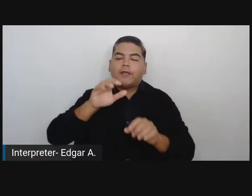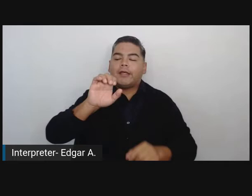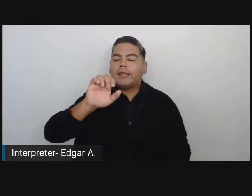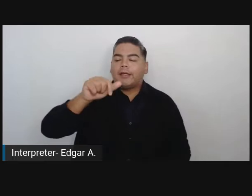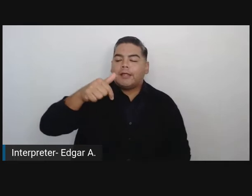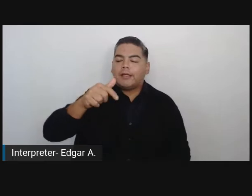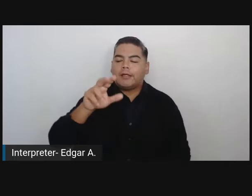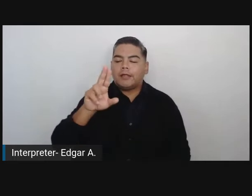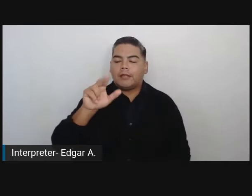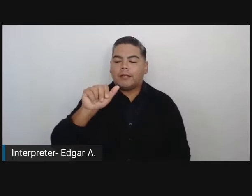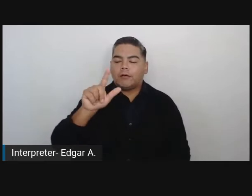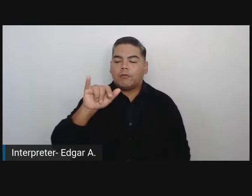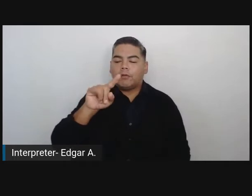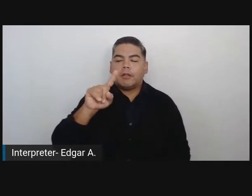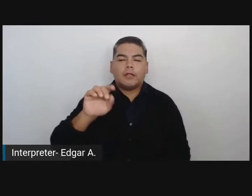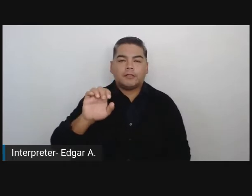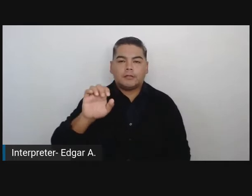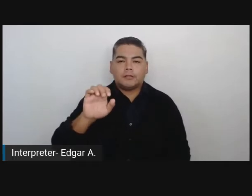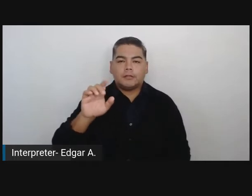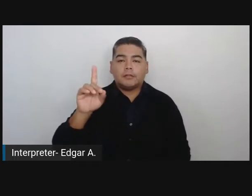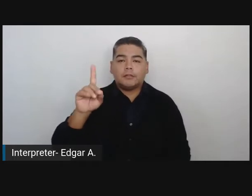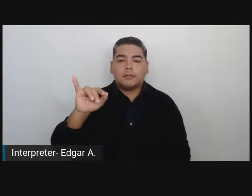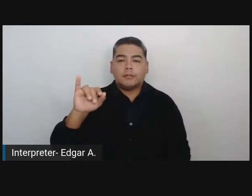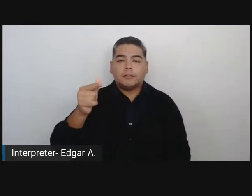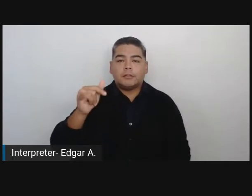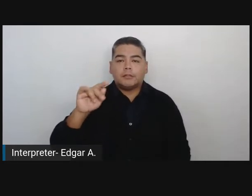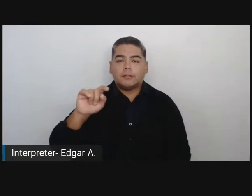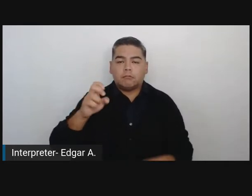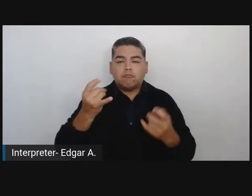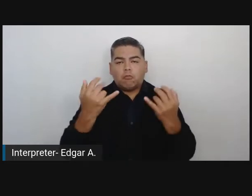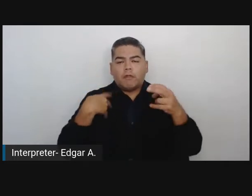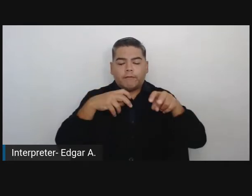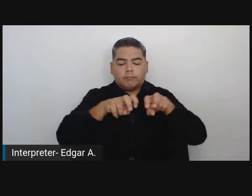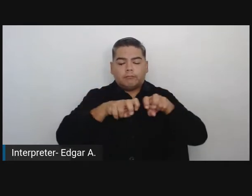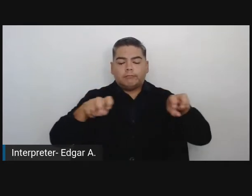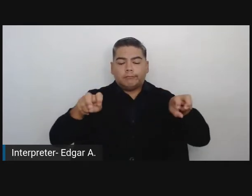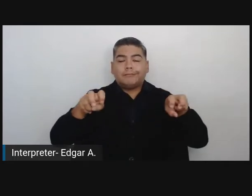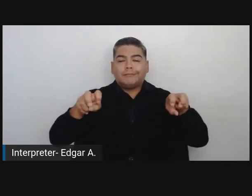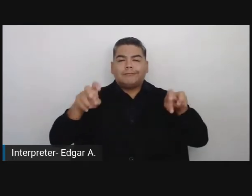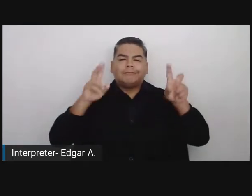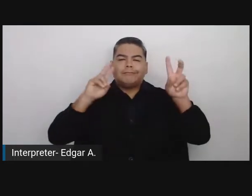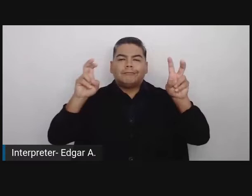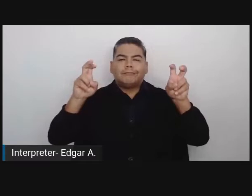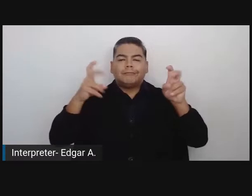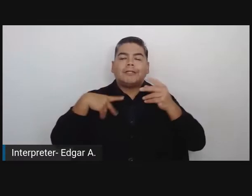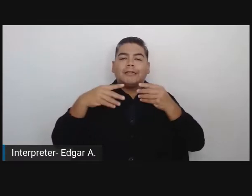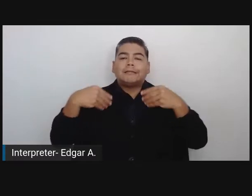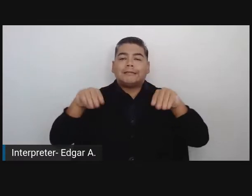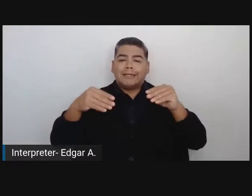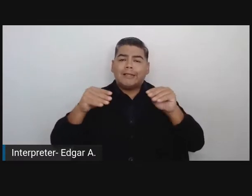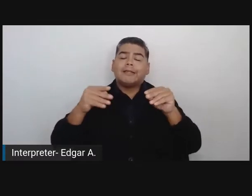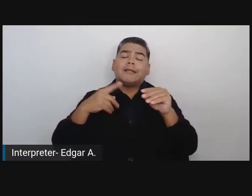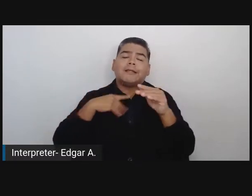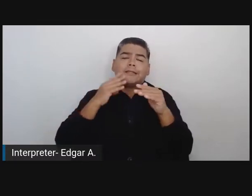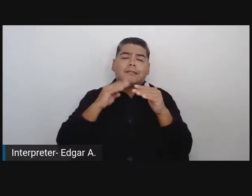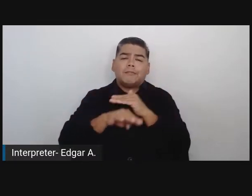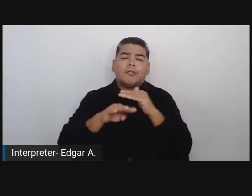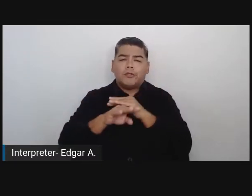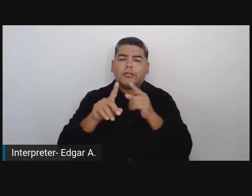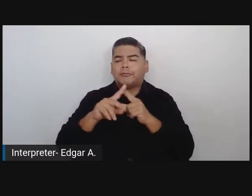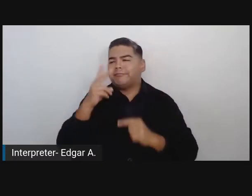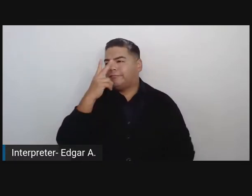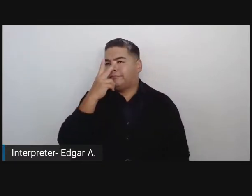a session that is a panel discussion called Selling Accessibility to Skeptical Clients. On this